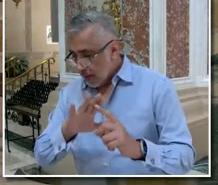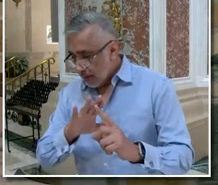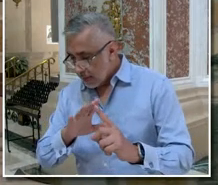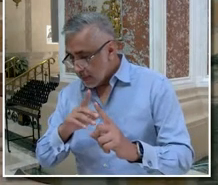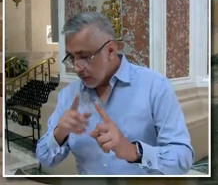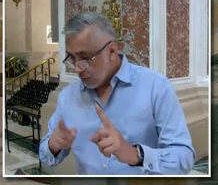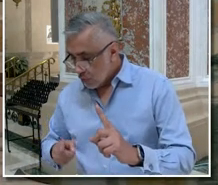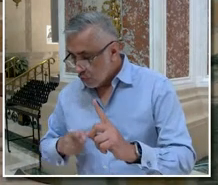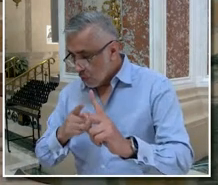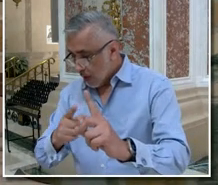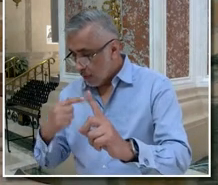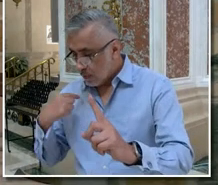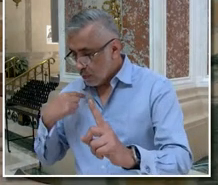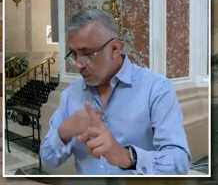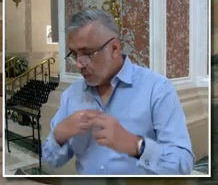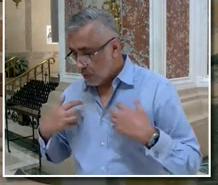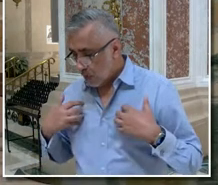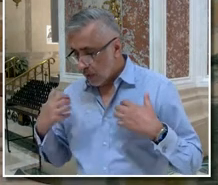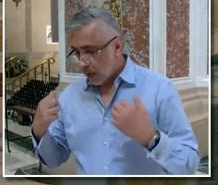were healed.